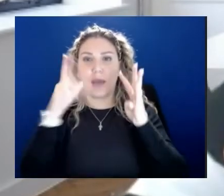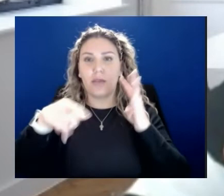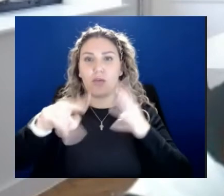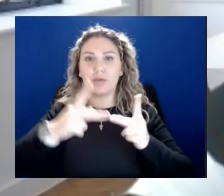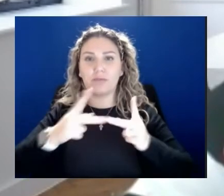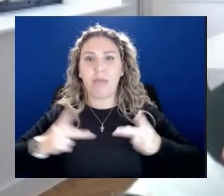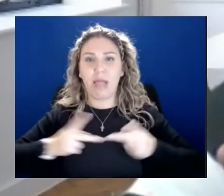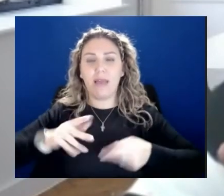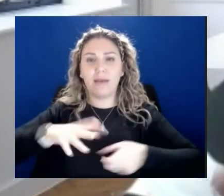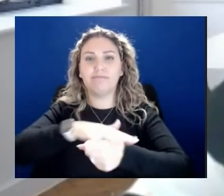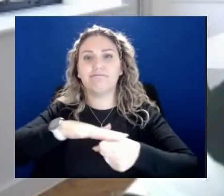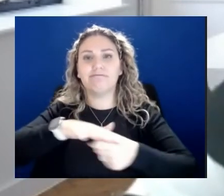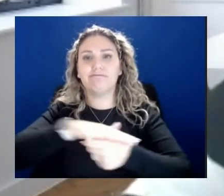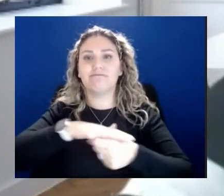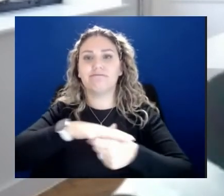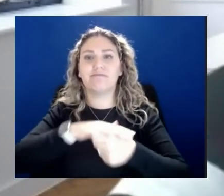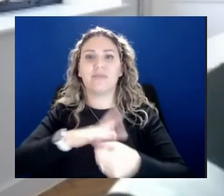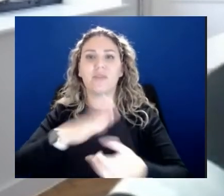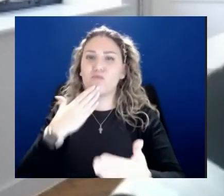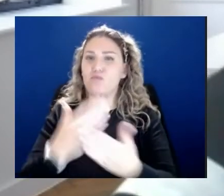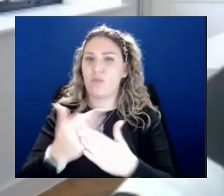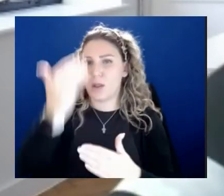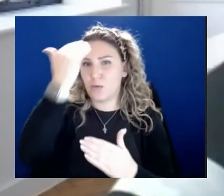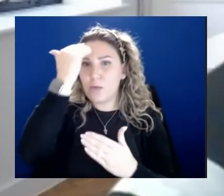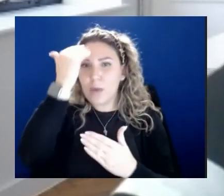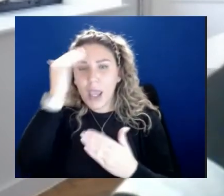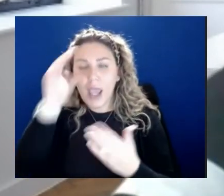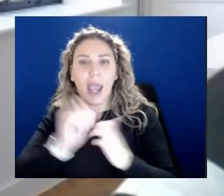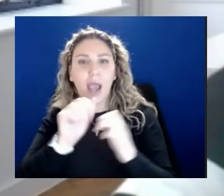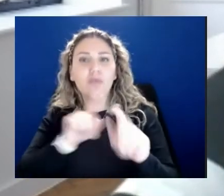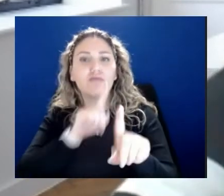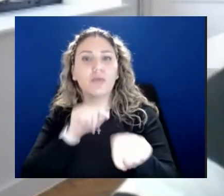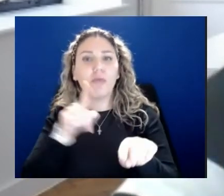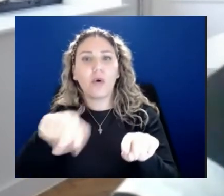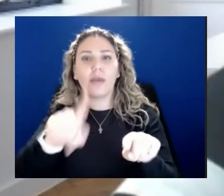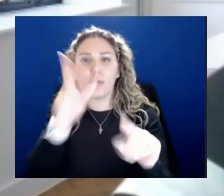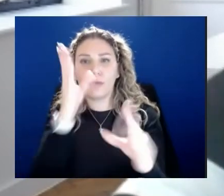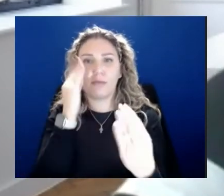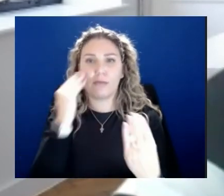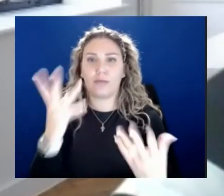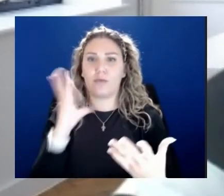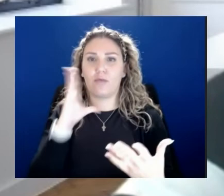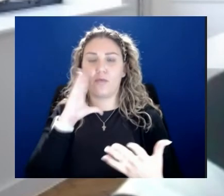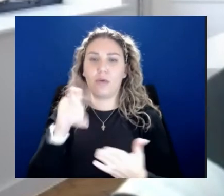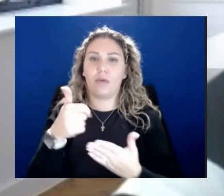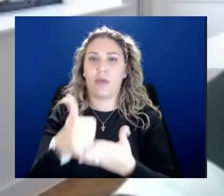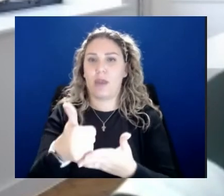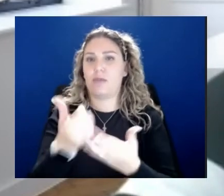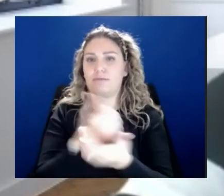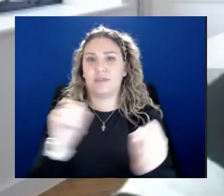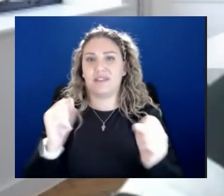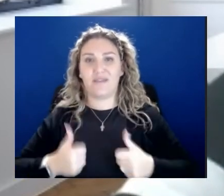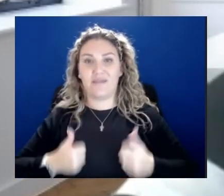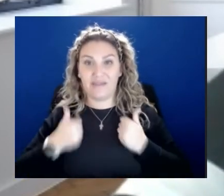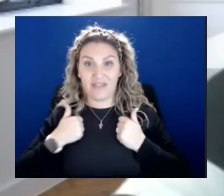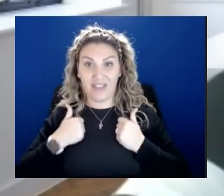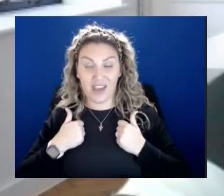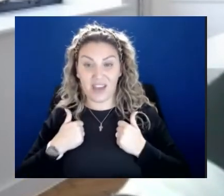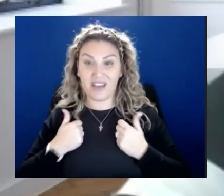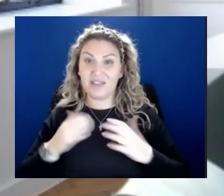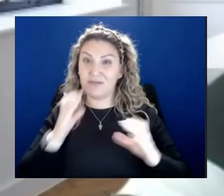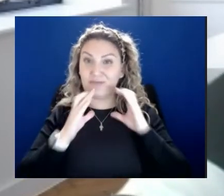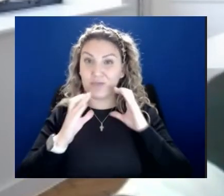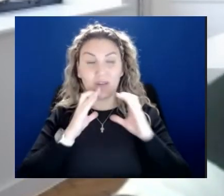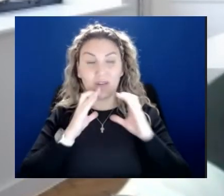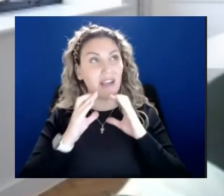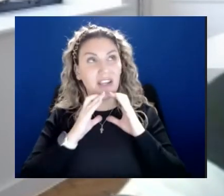very well aware of how they can report that information. That's going to help save a lot of lives, because communication is going to be